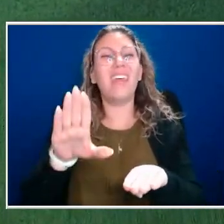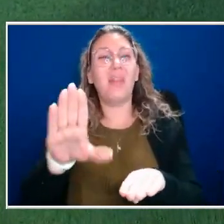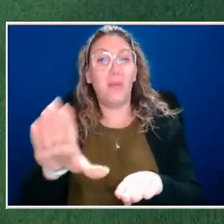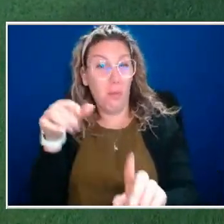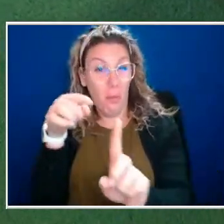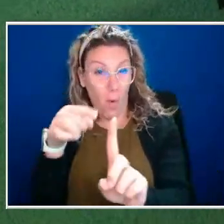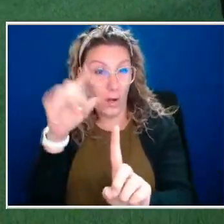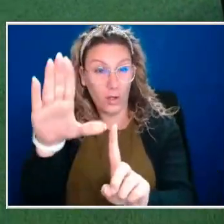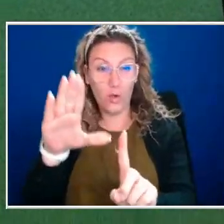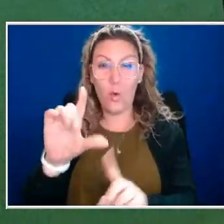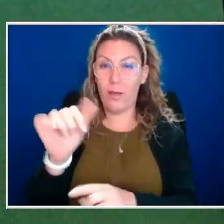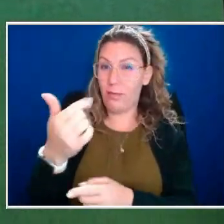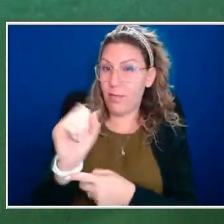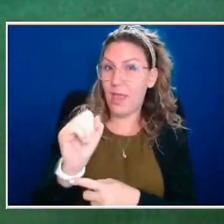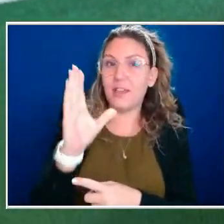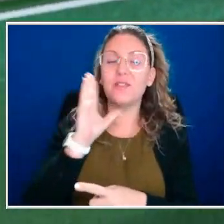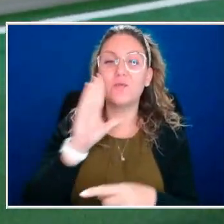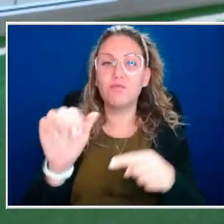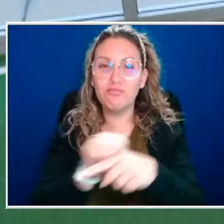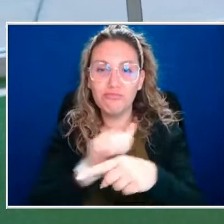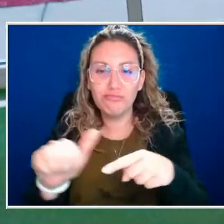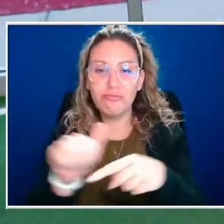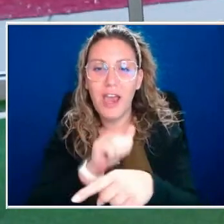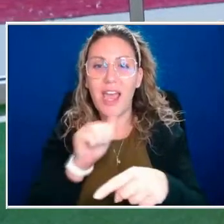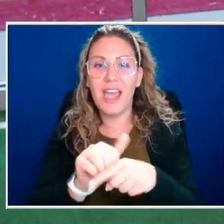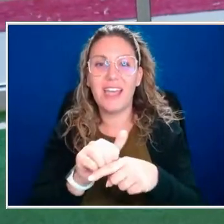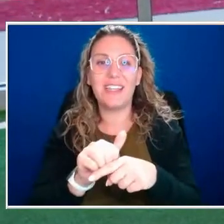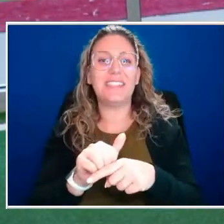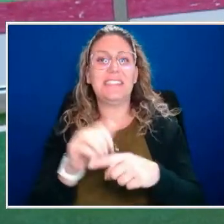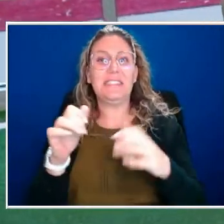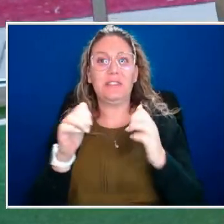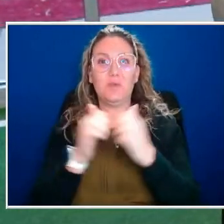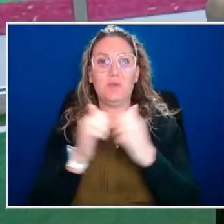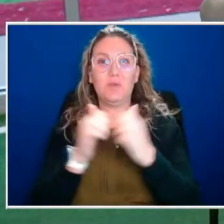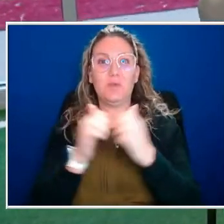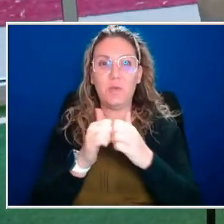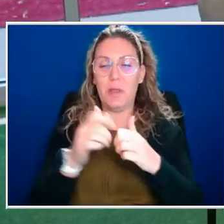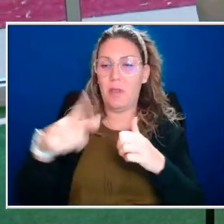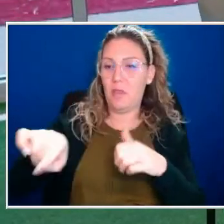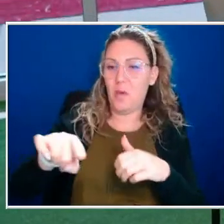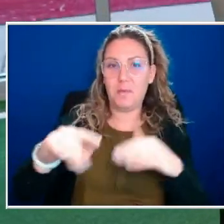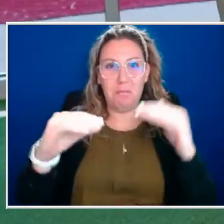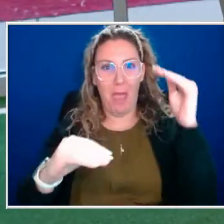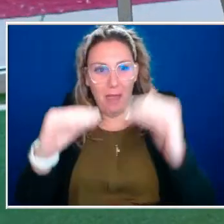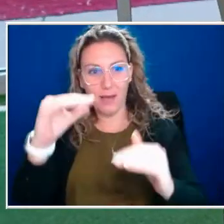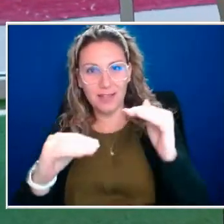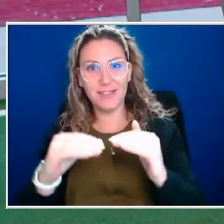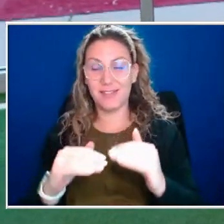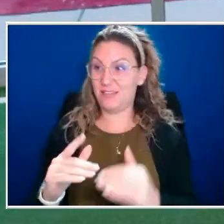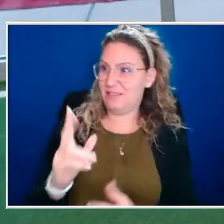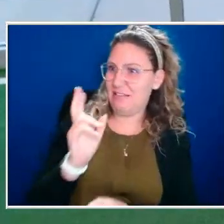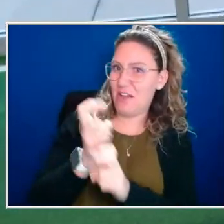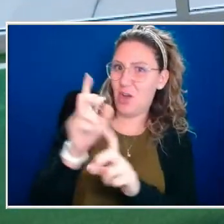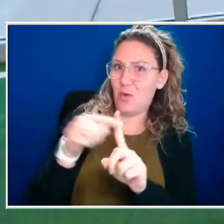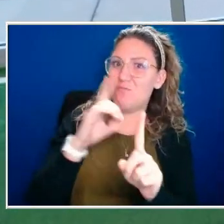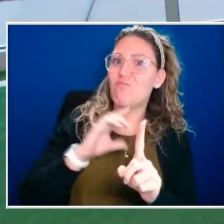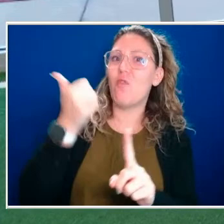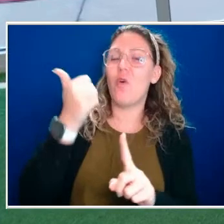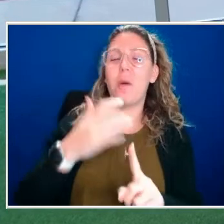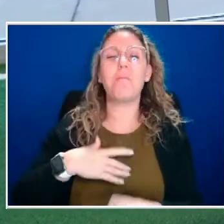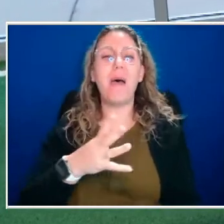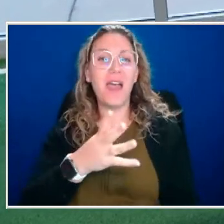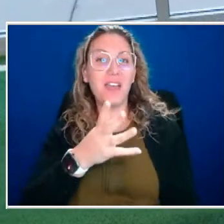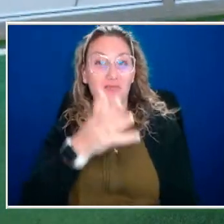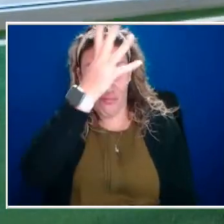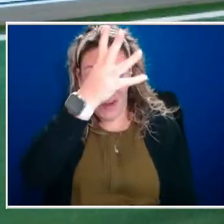working with the older population on their balance. How'd you get into this? Absolutely. So my grandfather got me into exercise as a